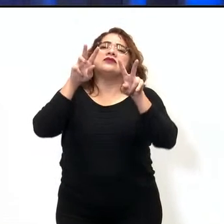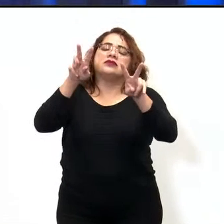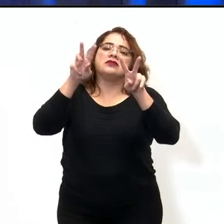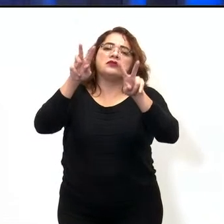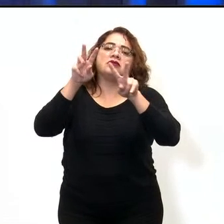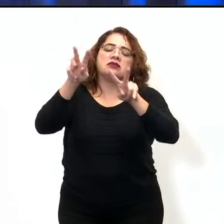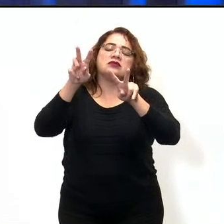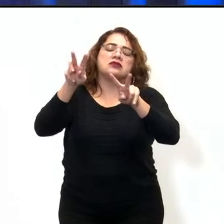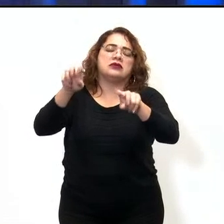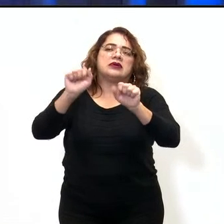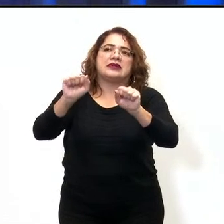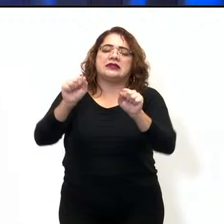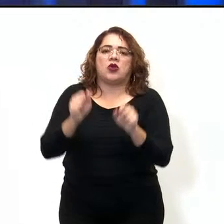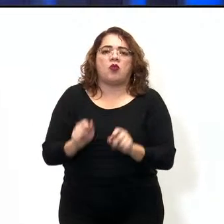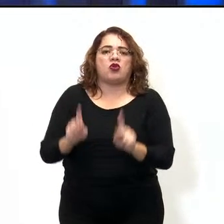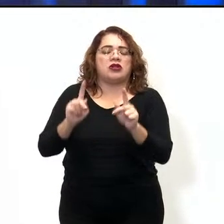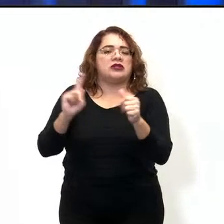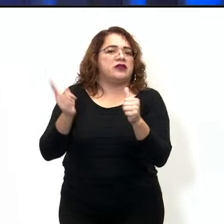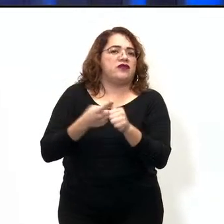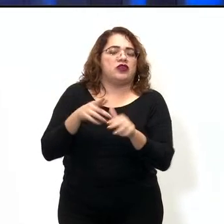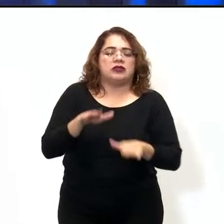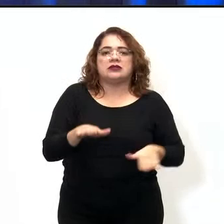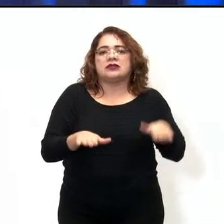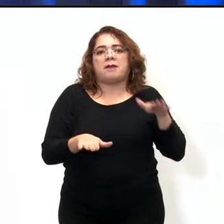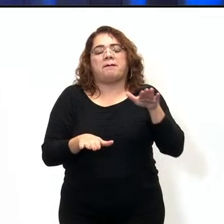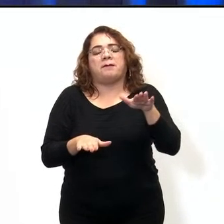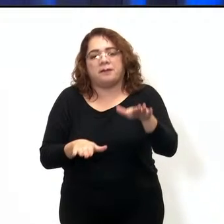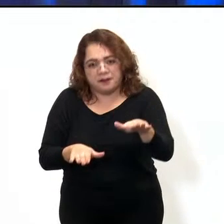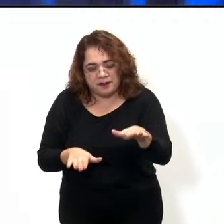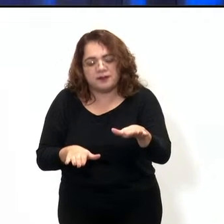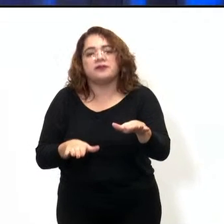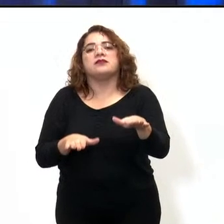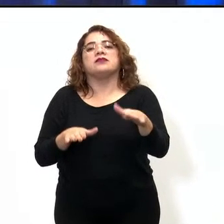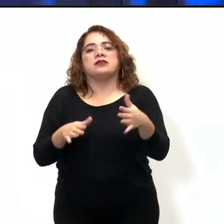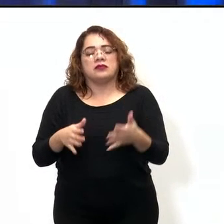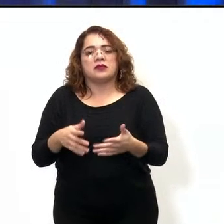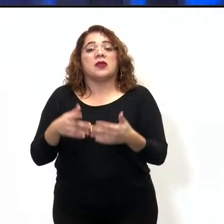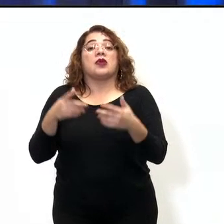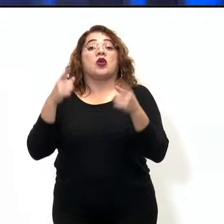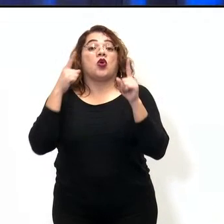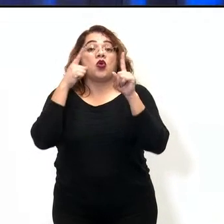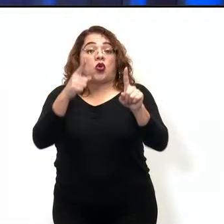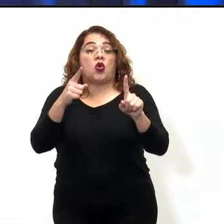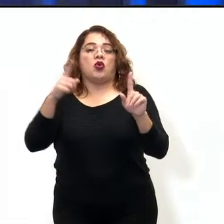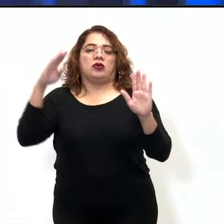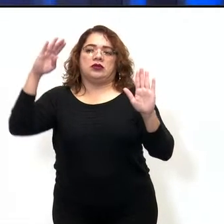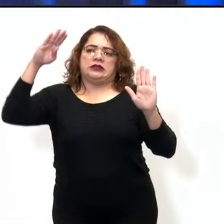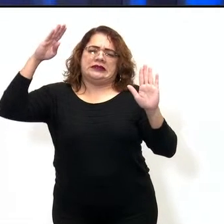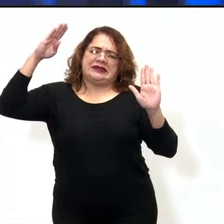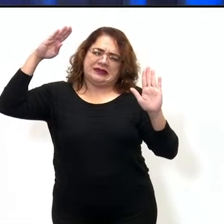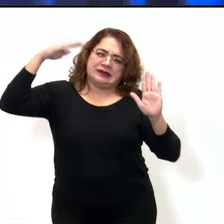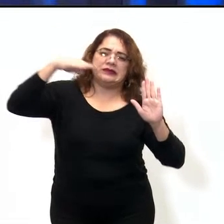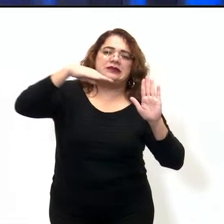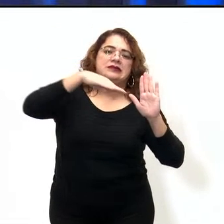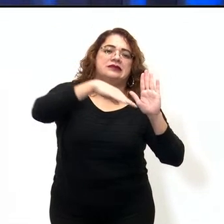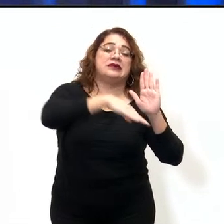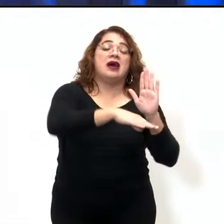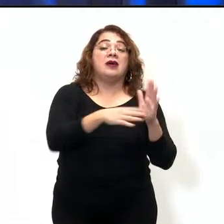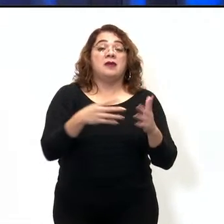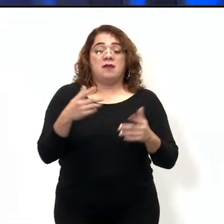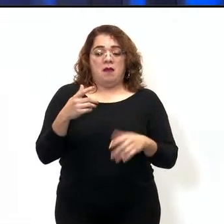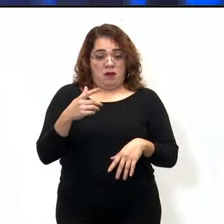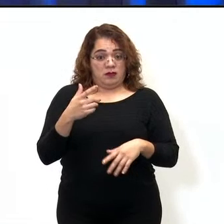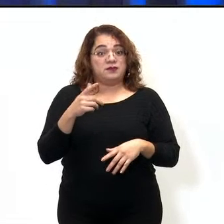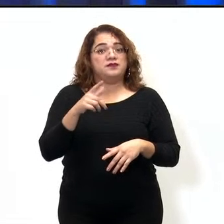and the hope that this first step brings in starting to turn the curve of the virus. So yesterday, our hospitals did